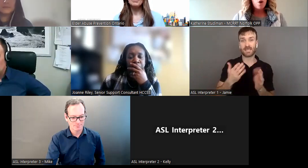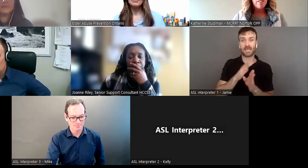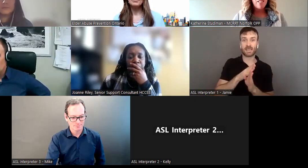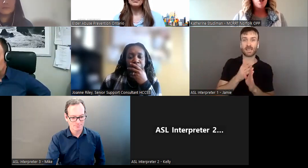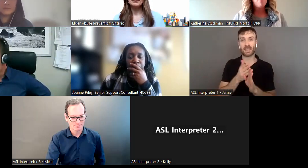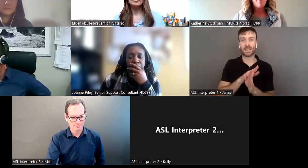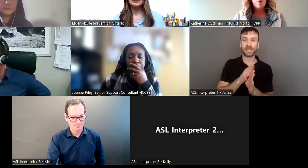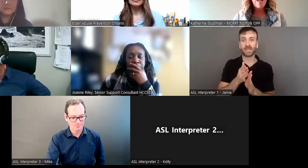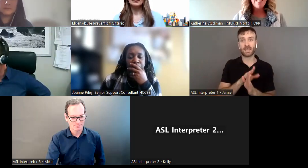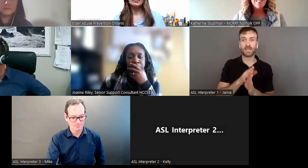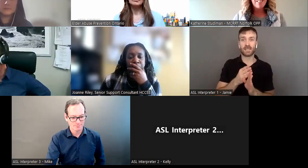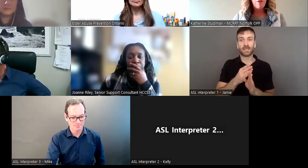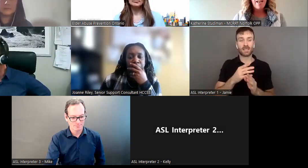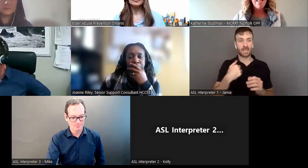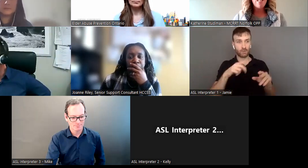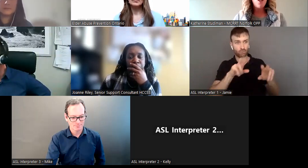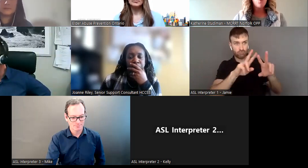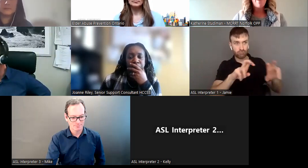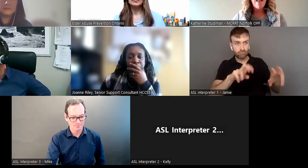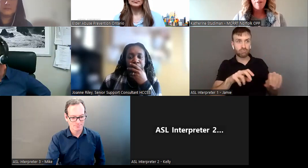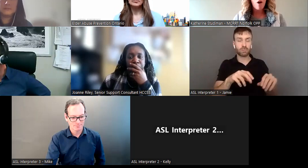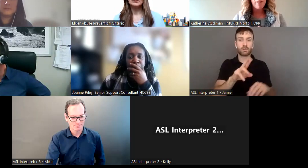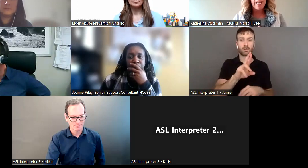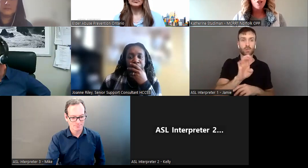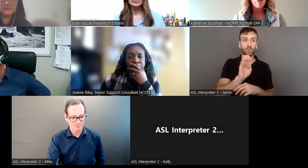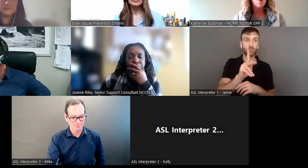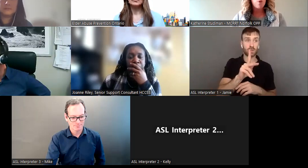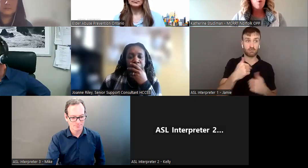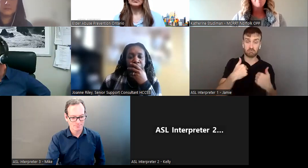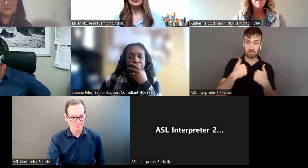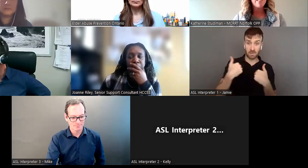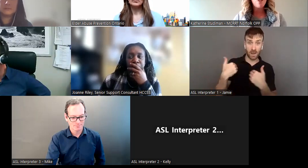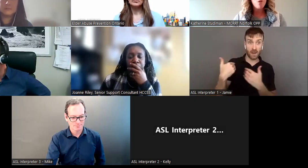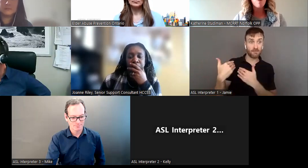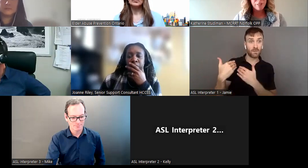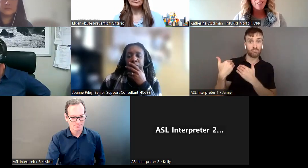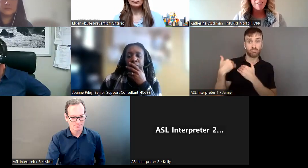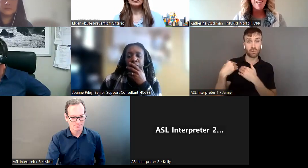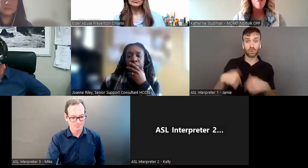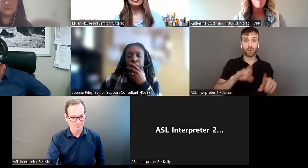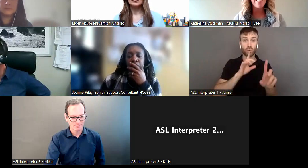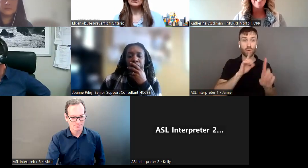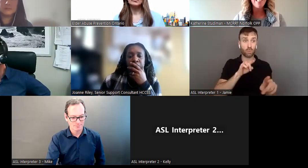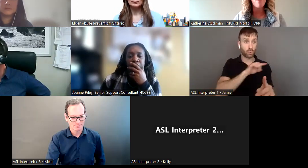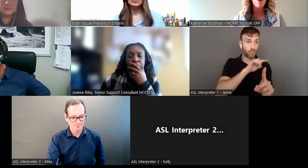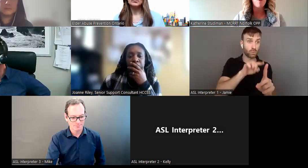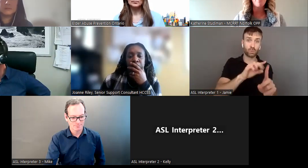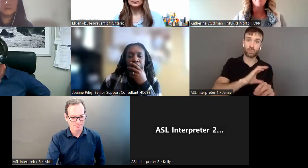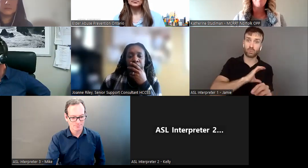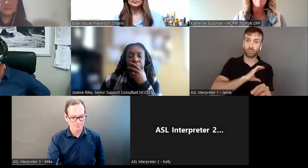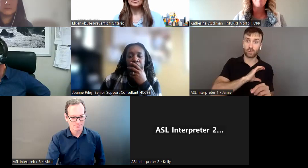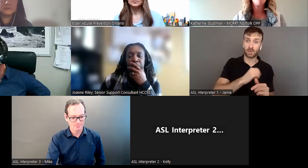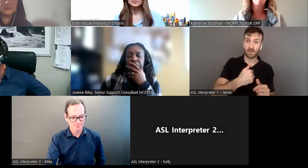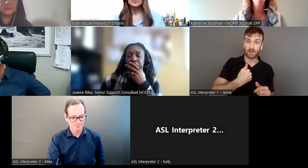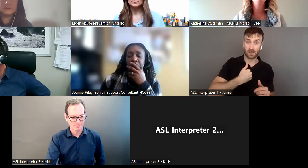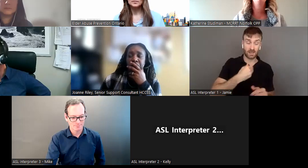dance, and determine the risk, right? And do I have an obligation to report this to the police myself, because it is a vulnerable